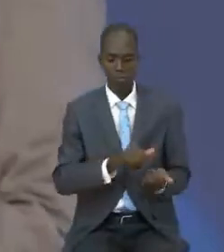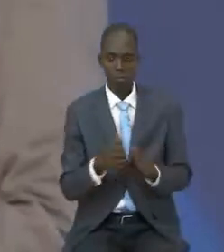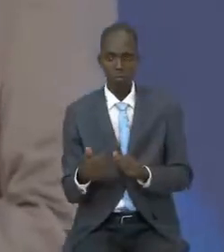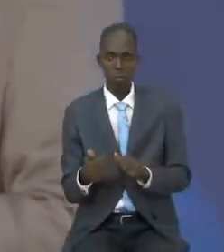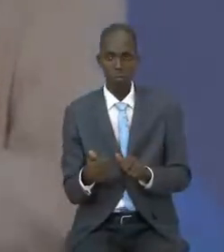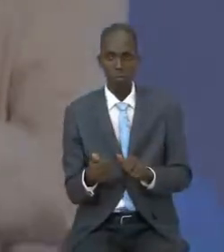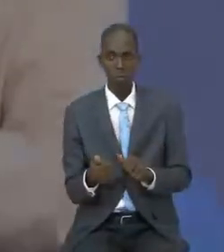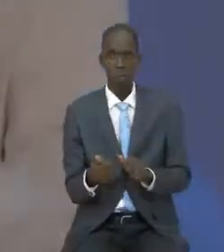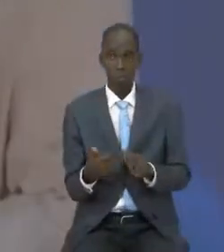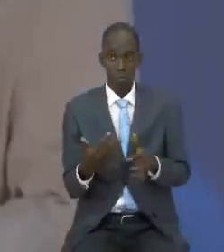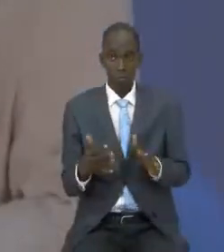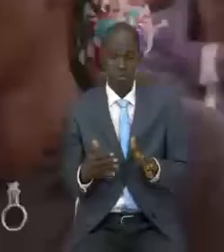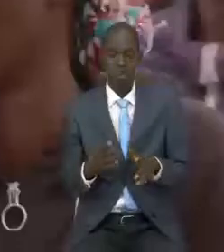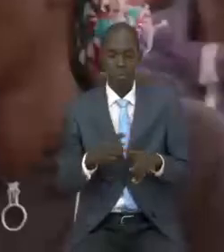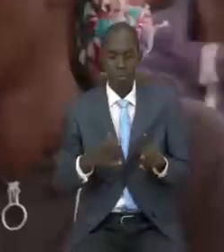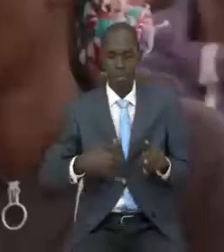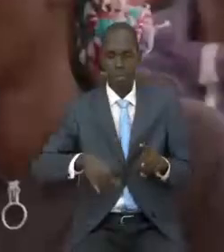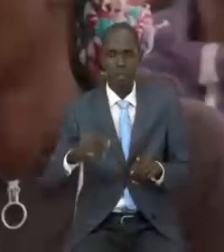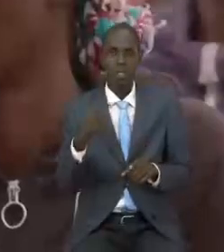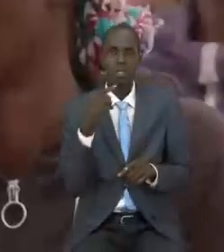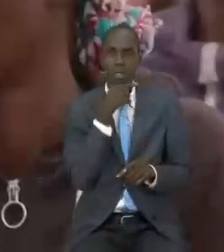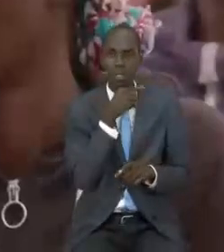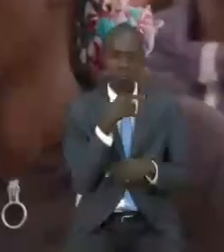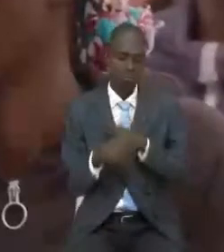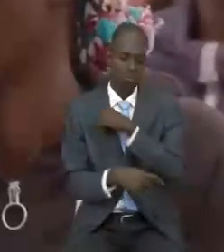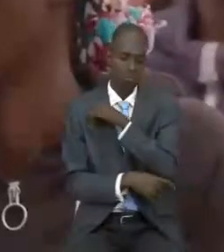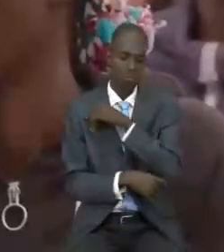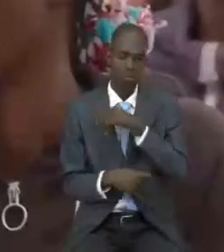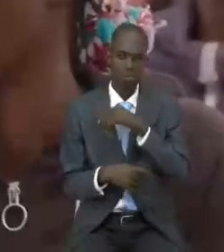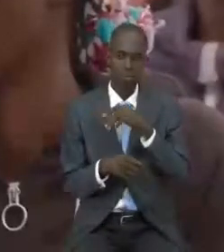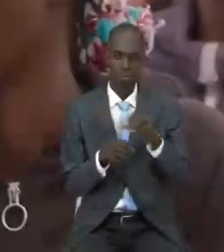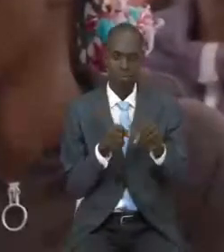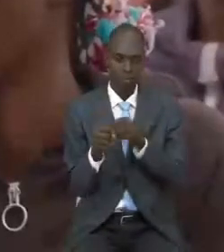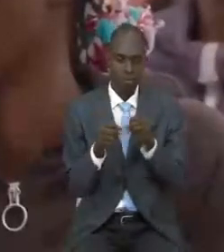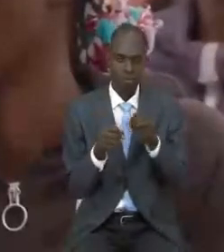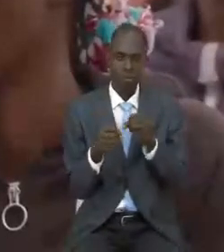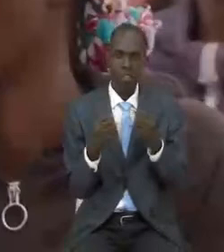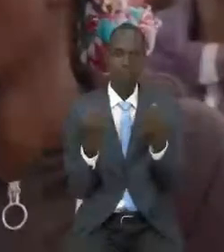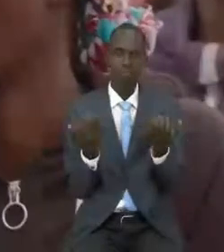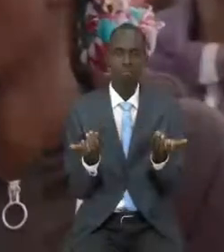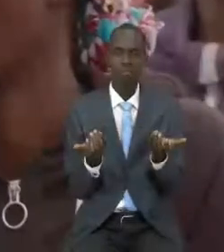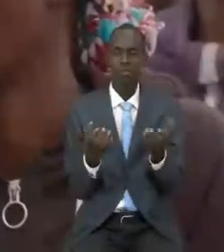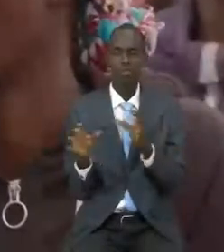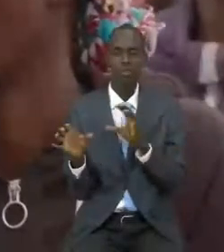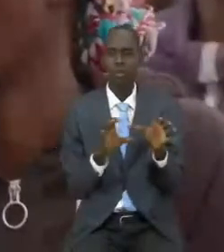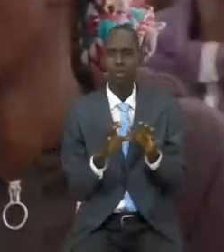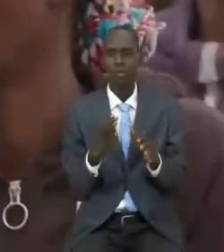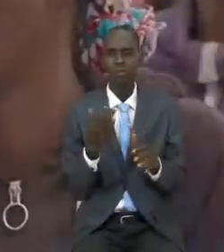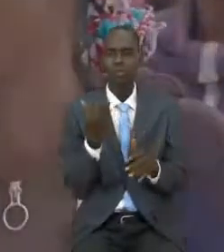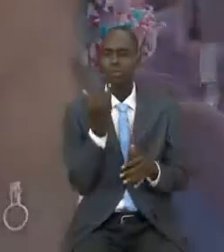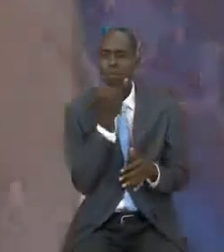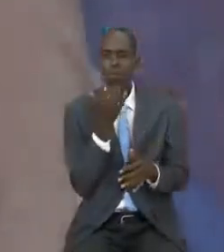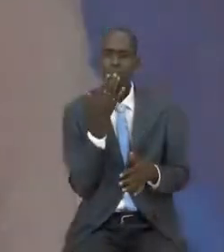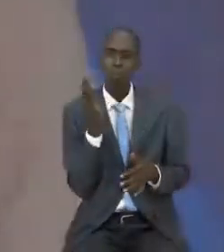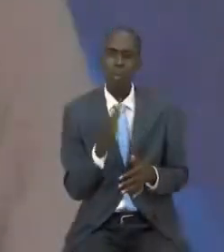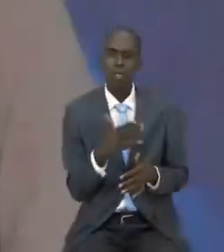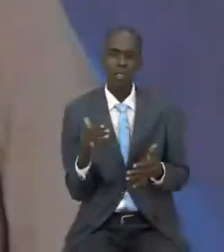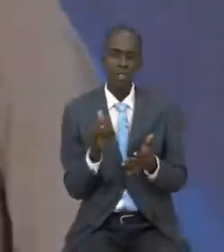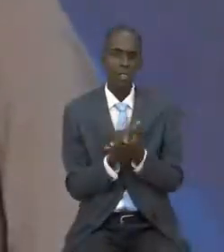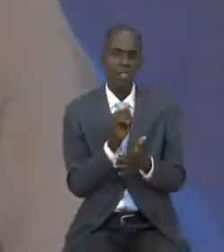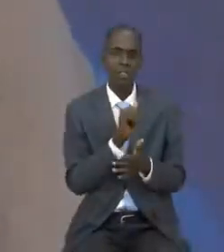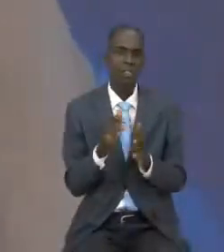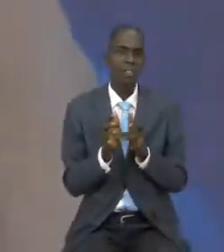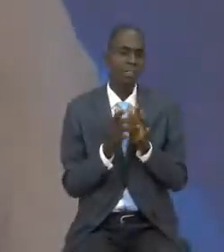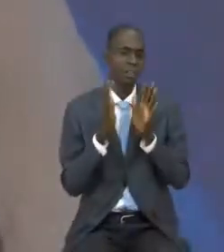lies and stealing and fighting and doing stuff that a Christian will not do. The